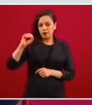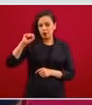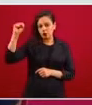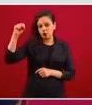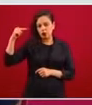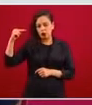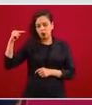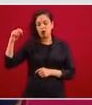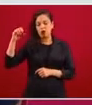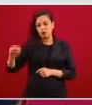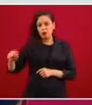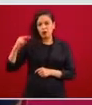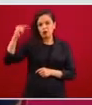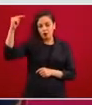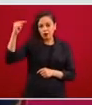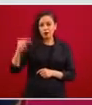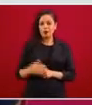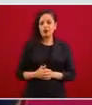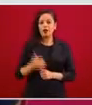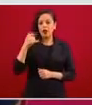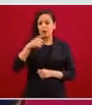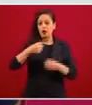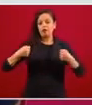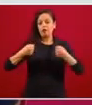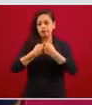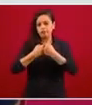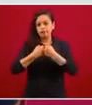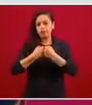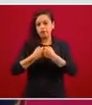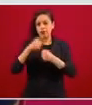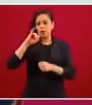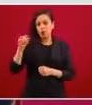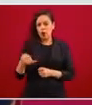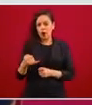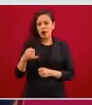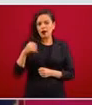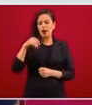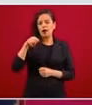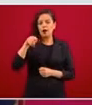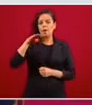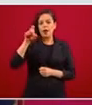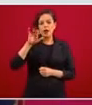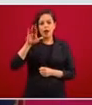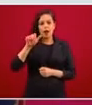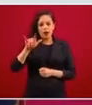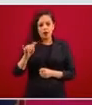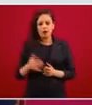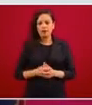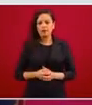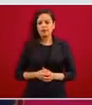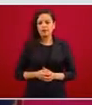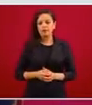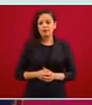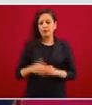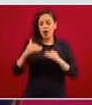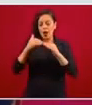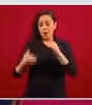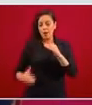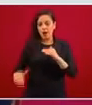Californias, particularly the northern region that borders the United States,